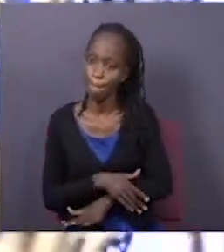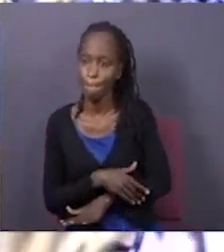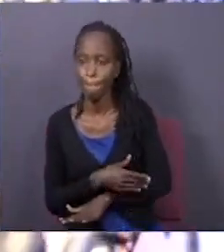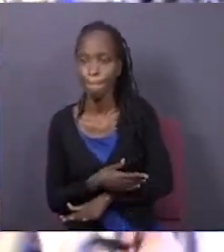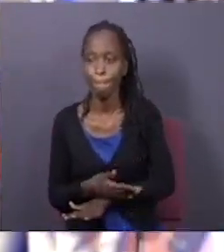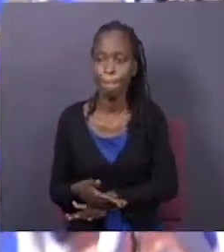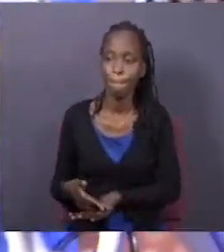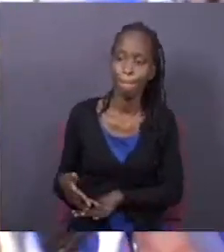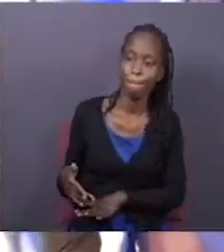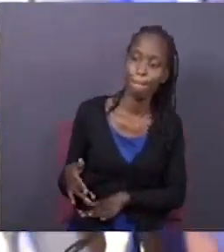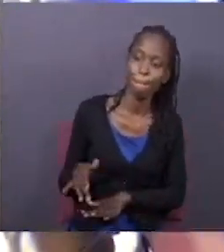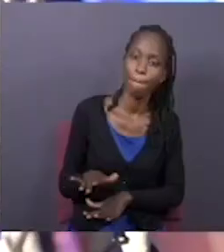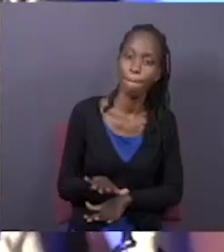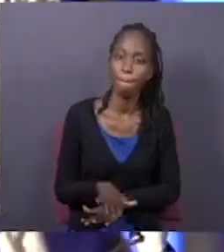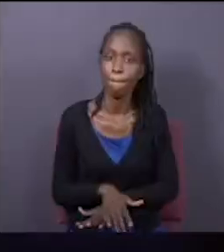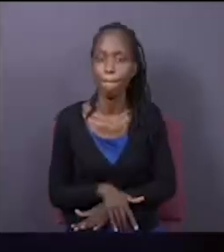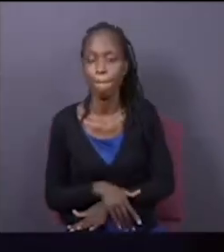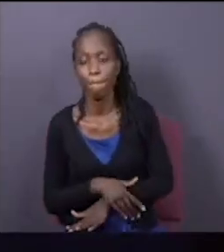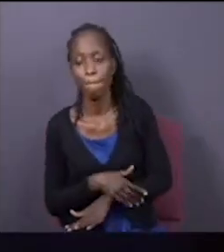Jesus. Oh, God.